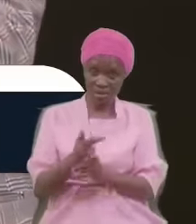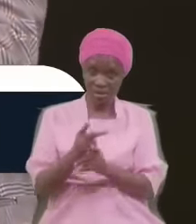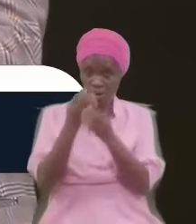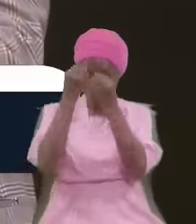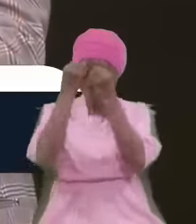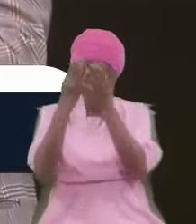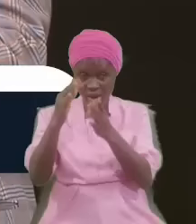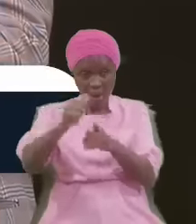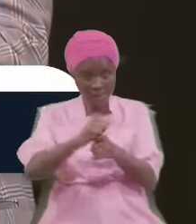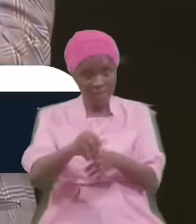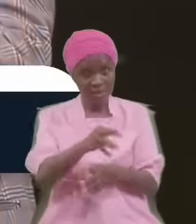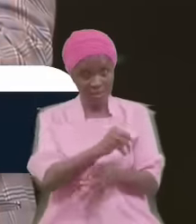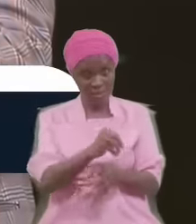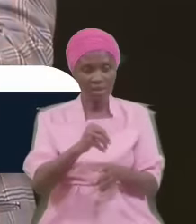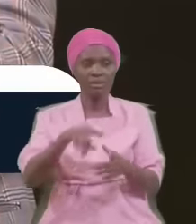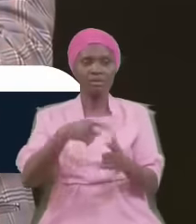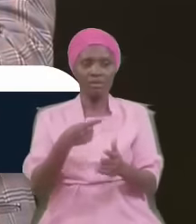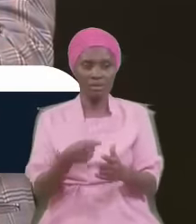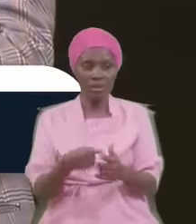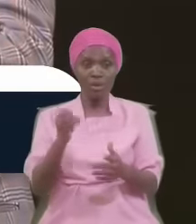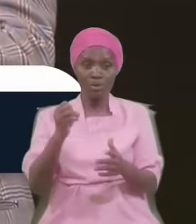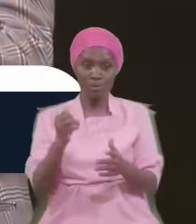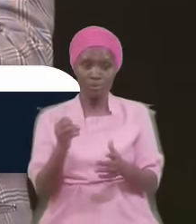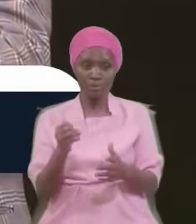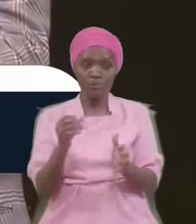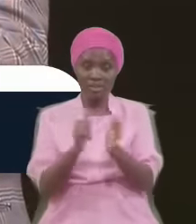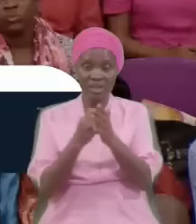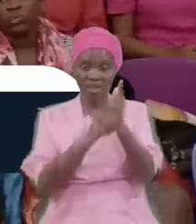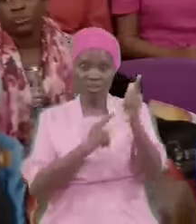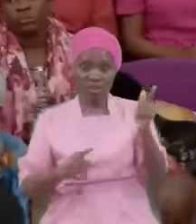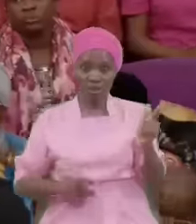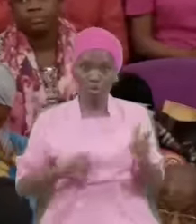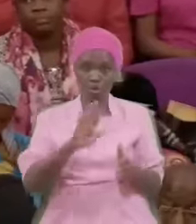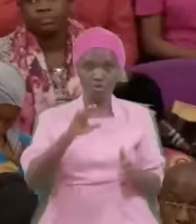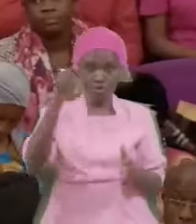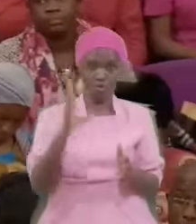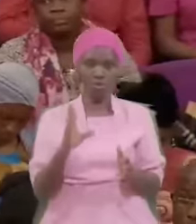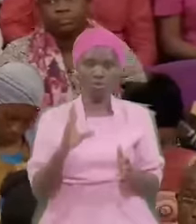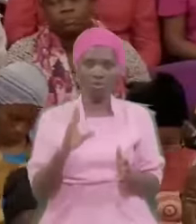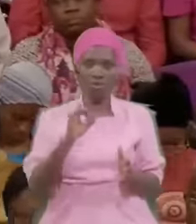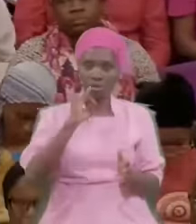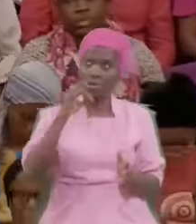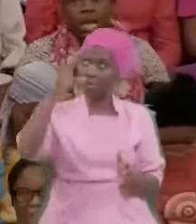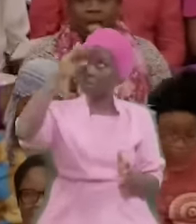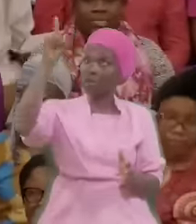thy God, is he your God? Yes. Are you saved? Yes.